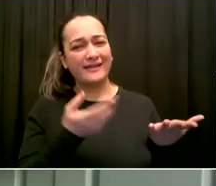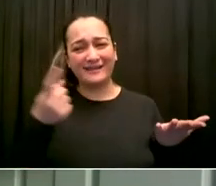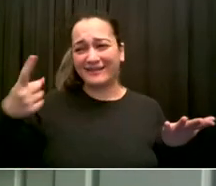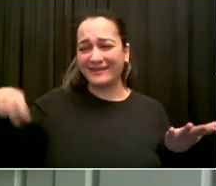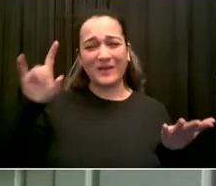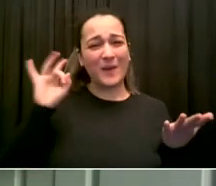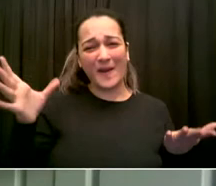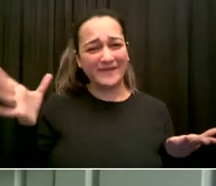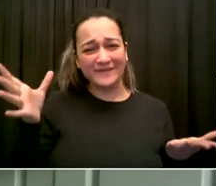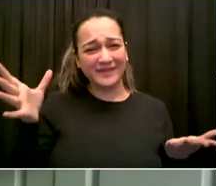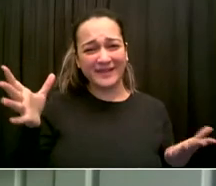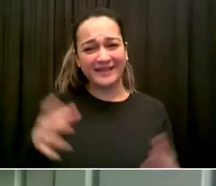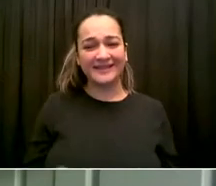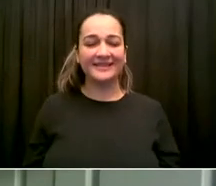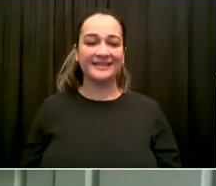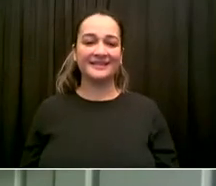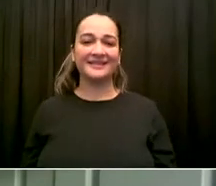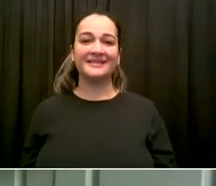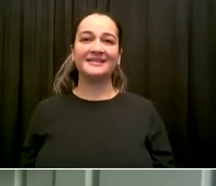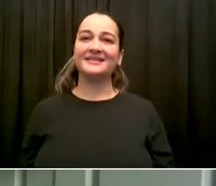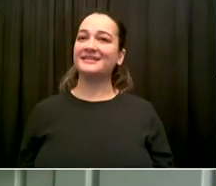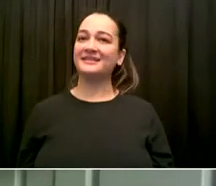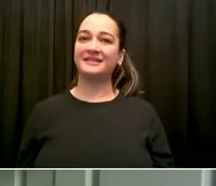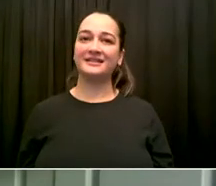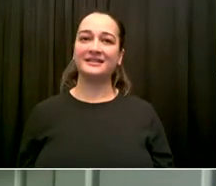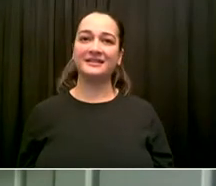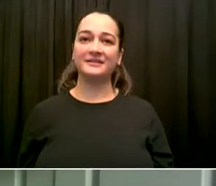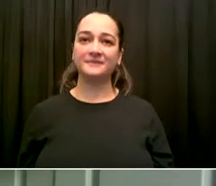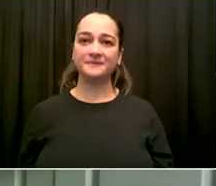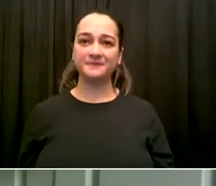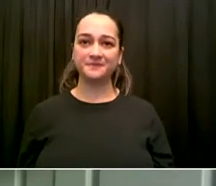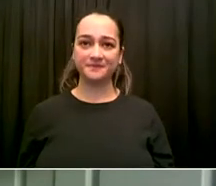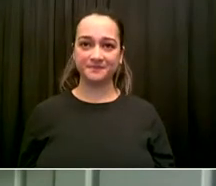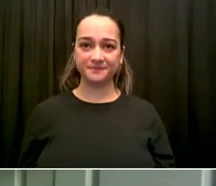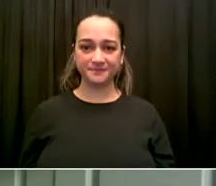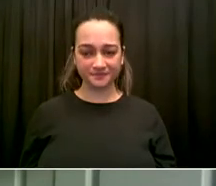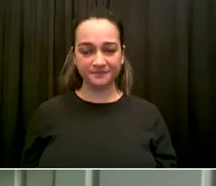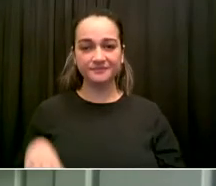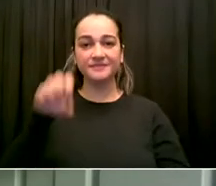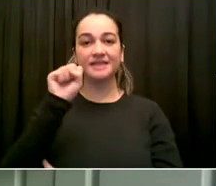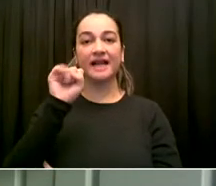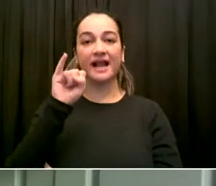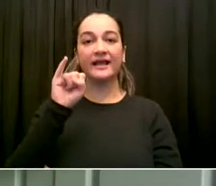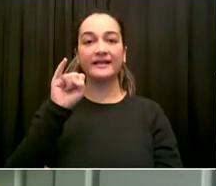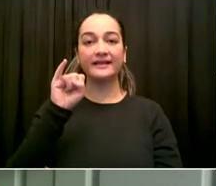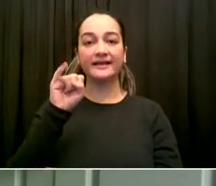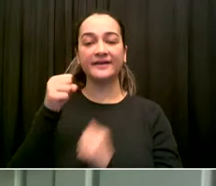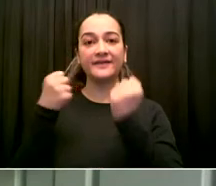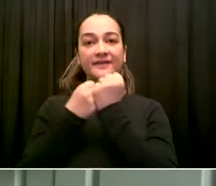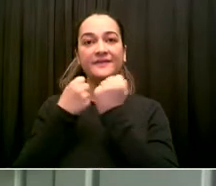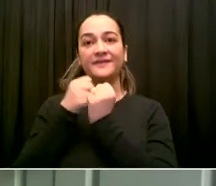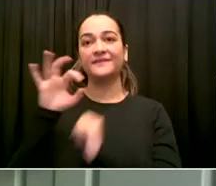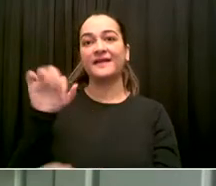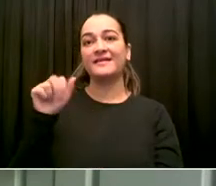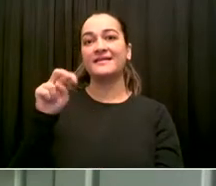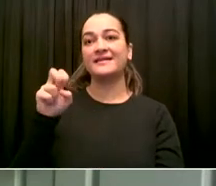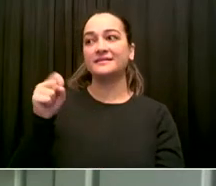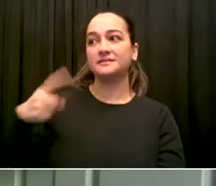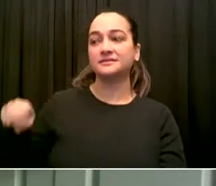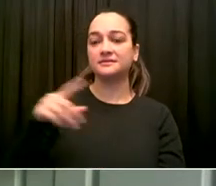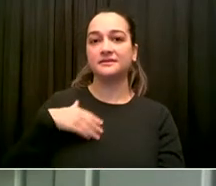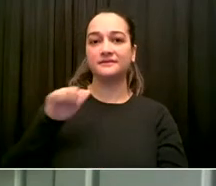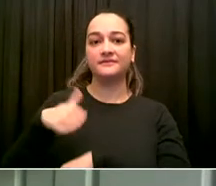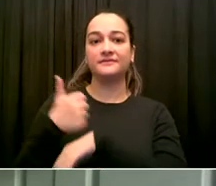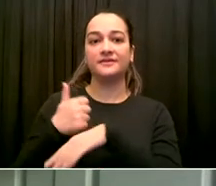Island Advance assailing that monstrosity of a project trying to bring R7 zoning into Staten Island. By the way,